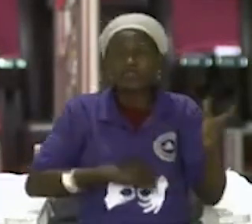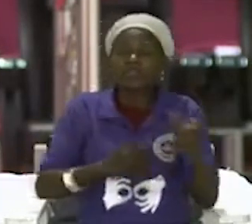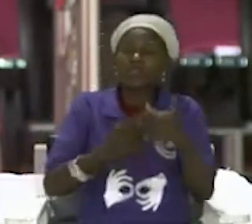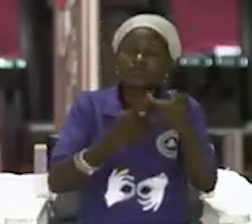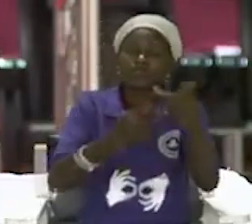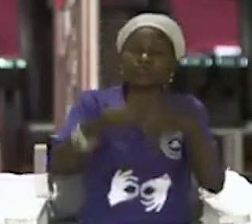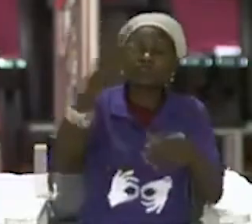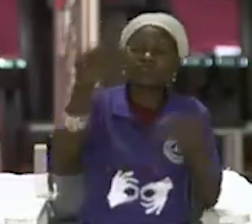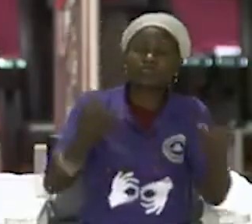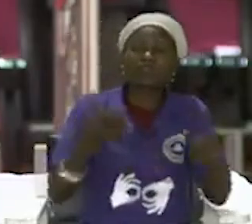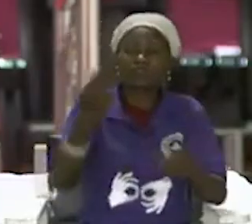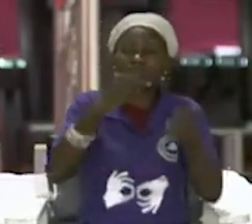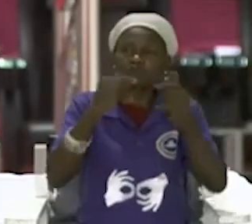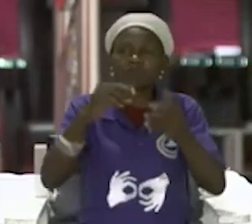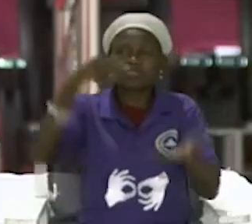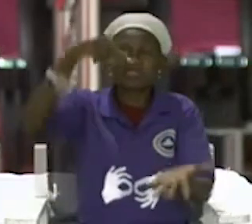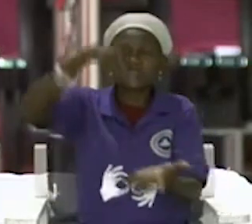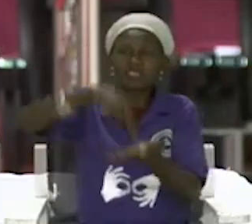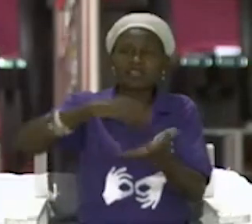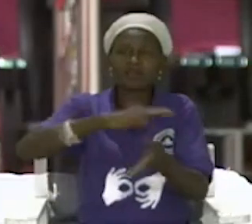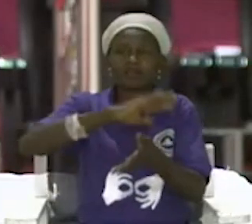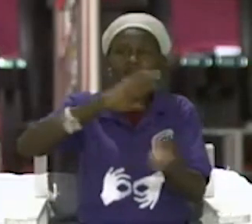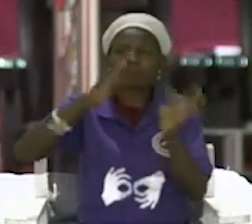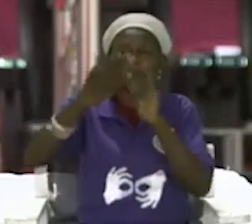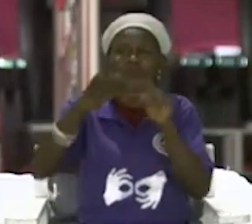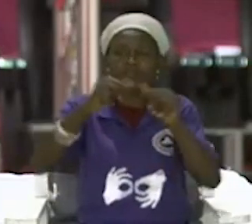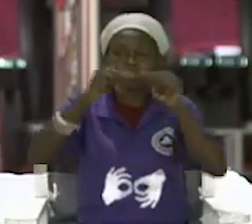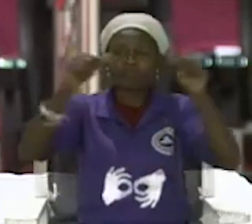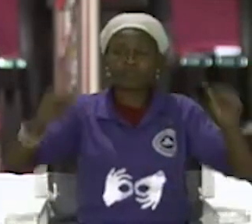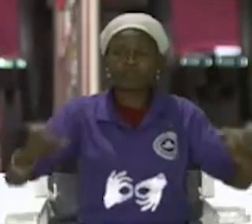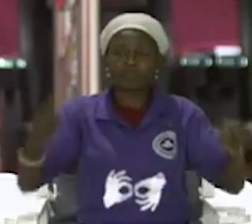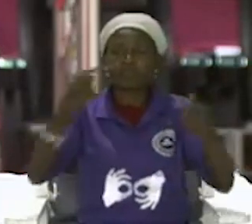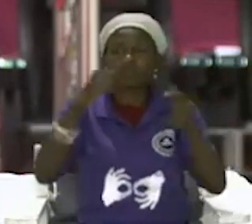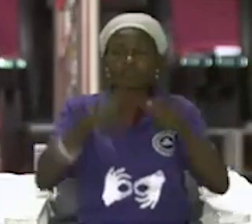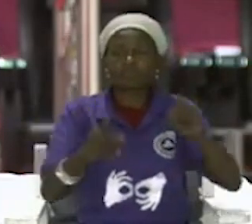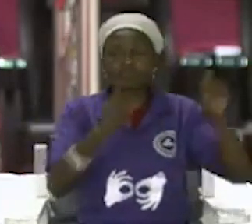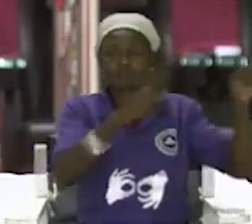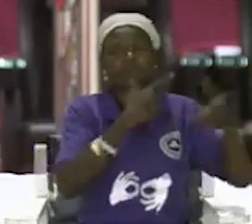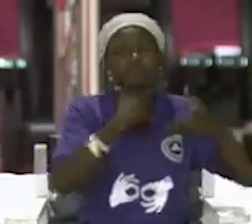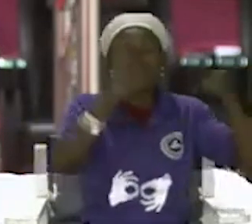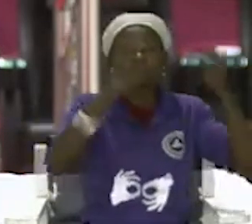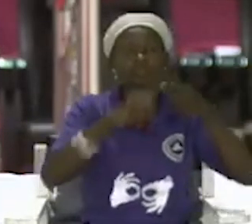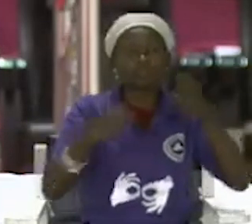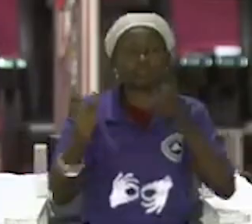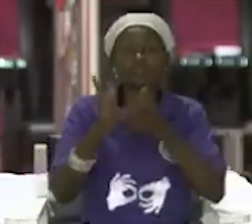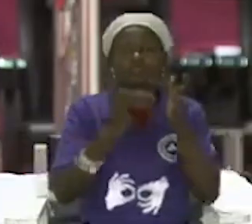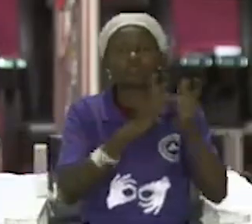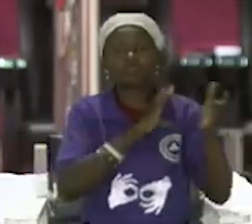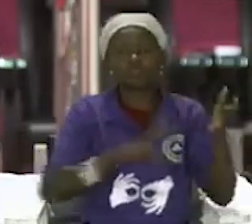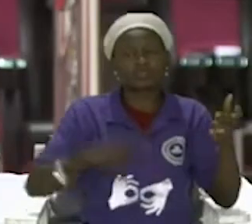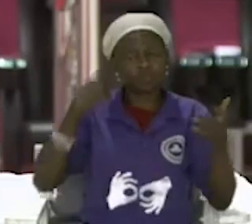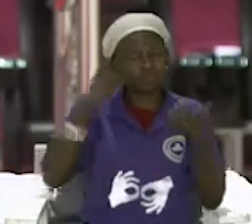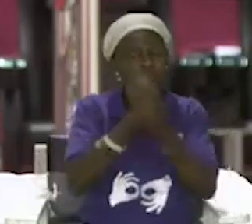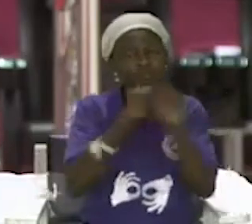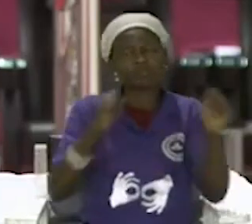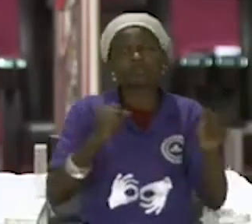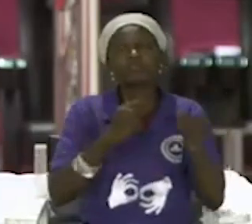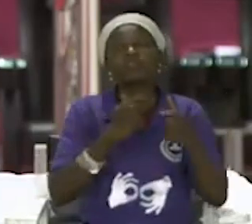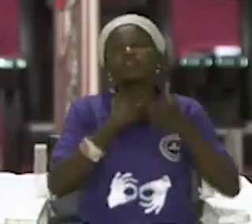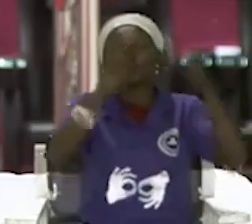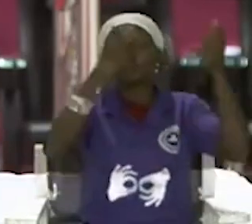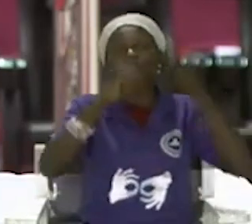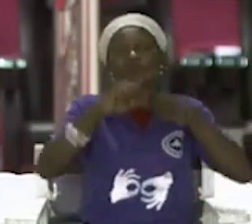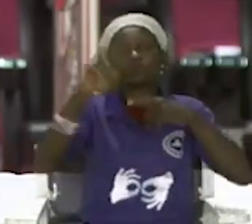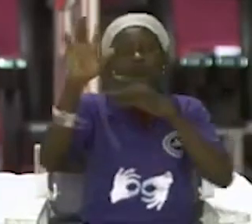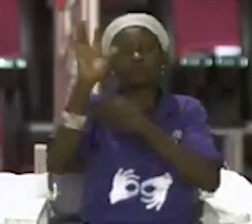stand before the altar. Come and cry to Jesus Christ for salvation. come and cry to him to